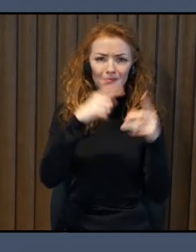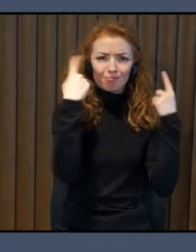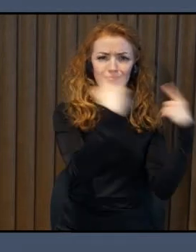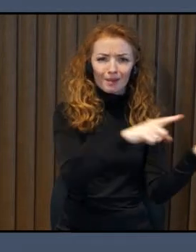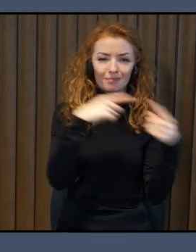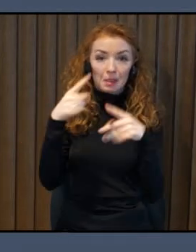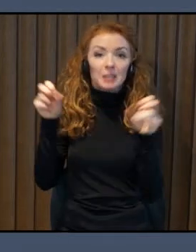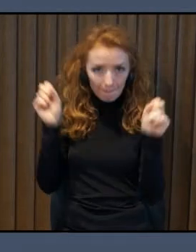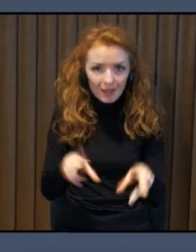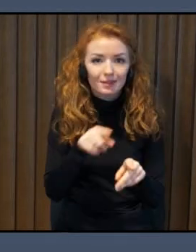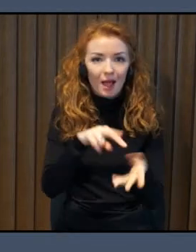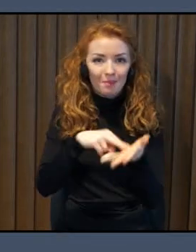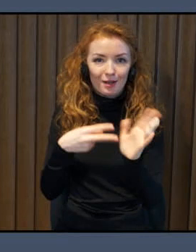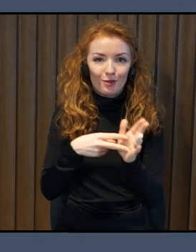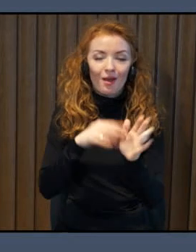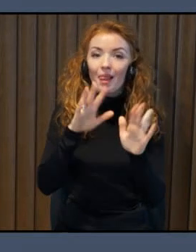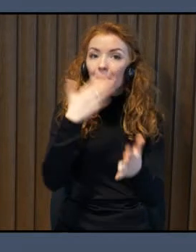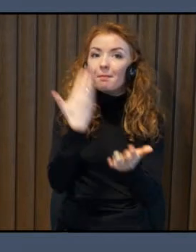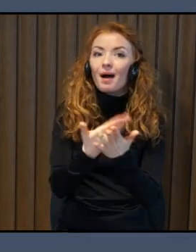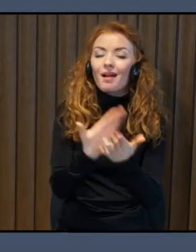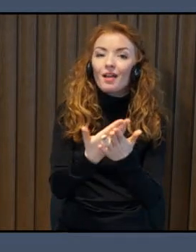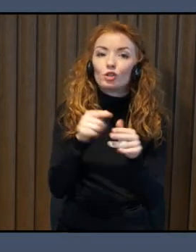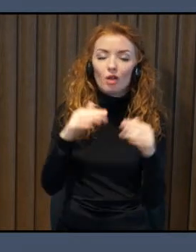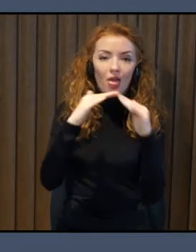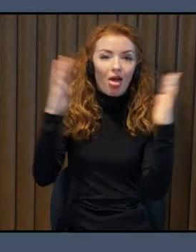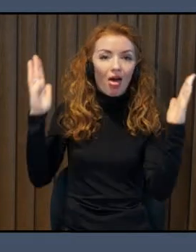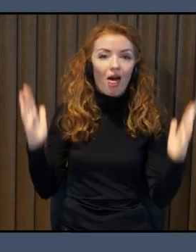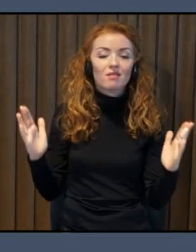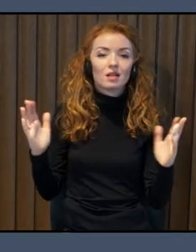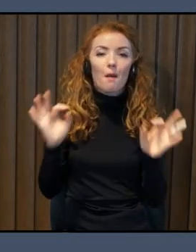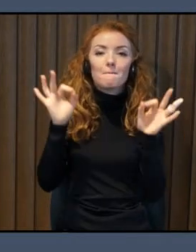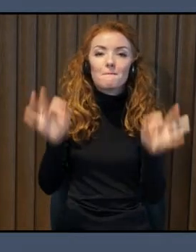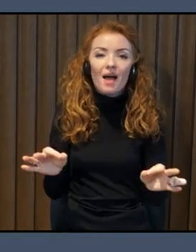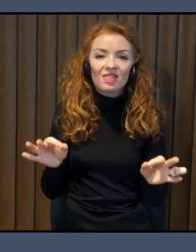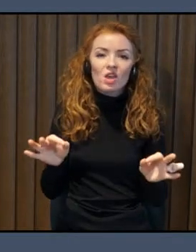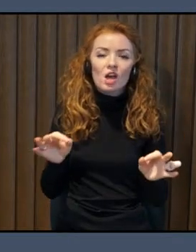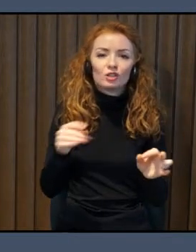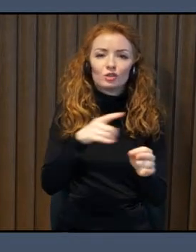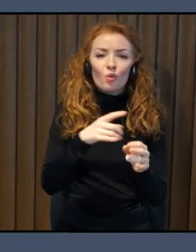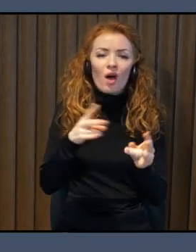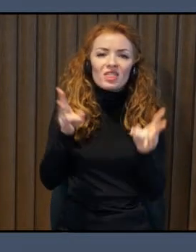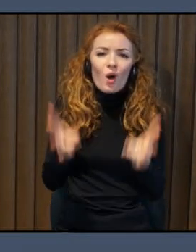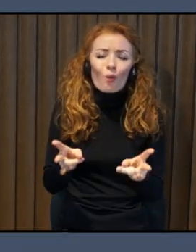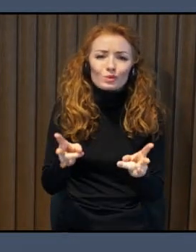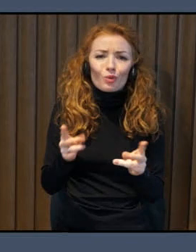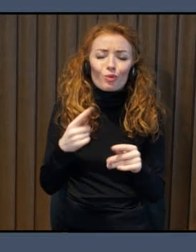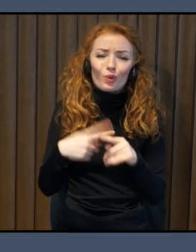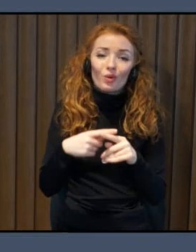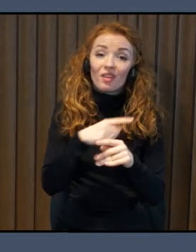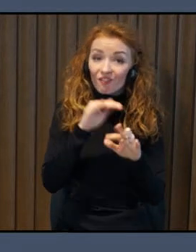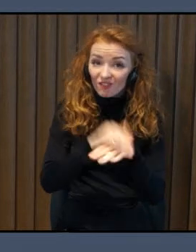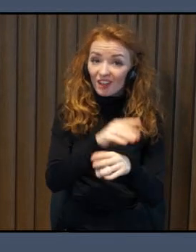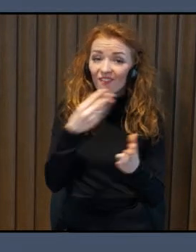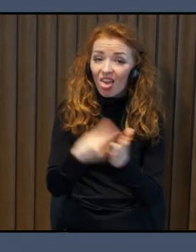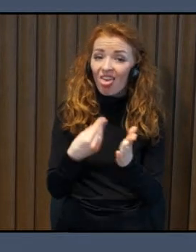see that new constructions are strikingly different in order to emphasize the fragility of this